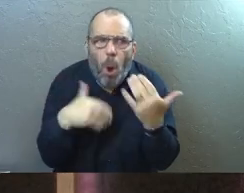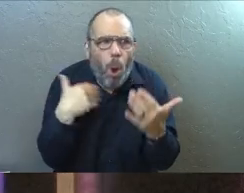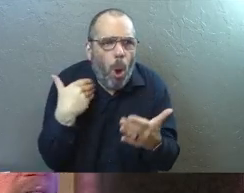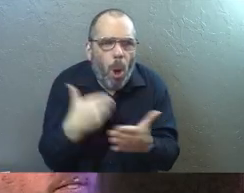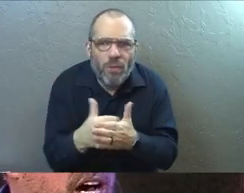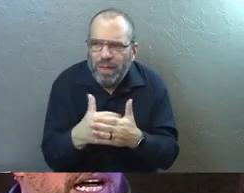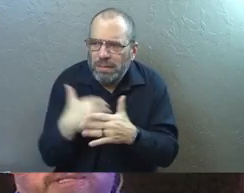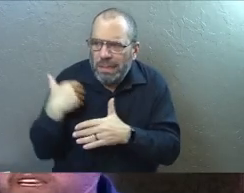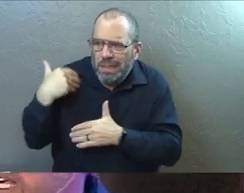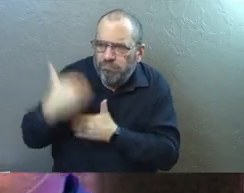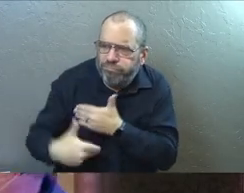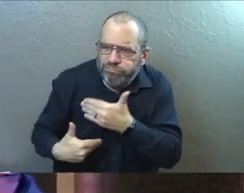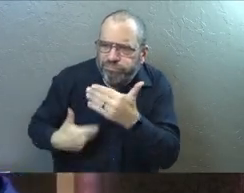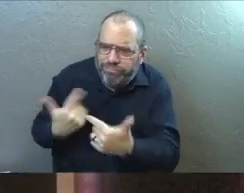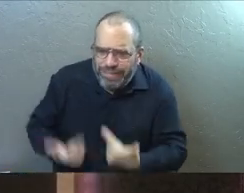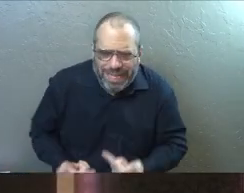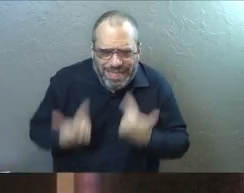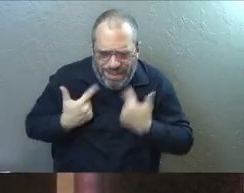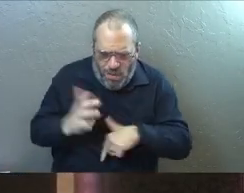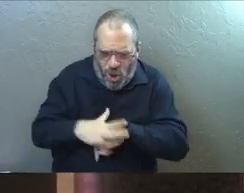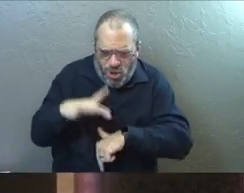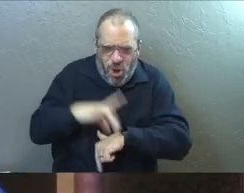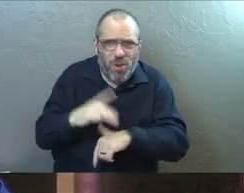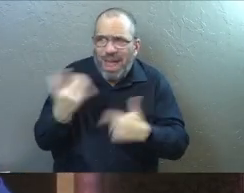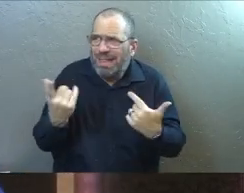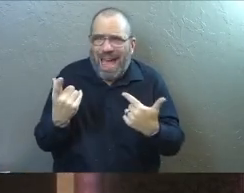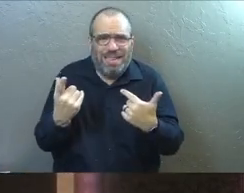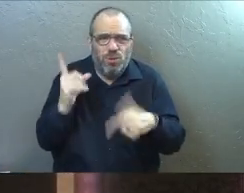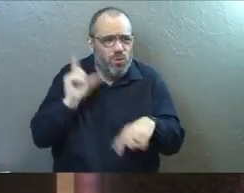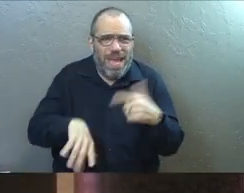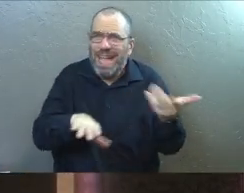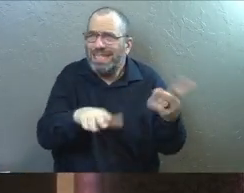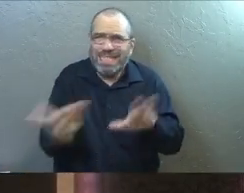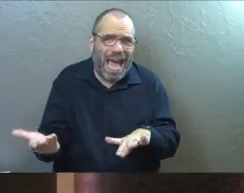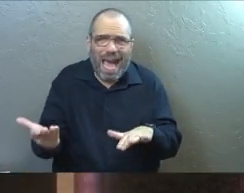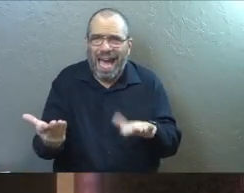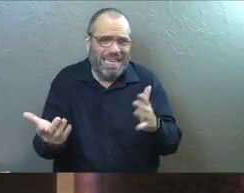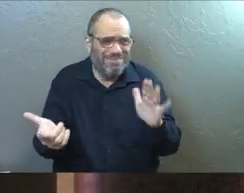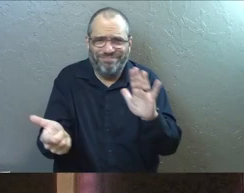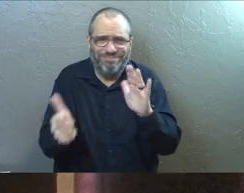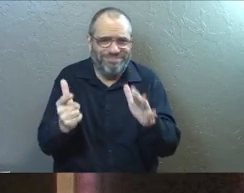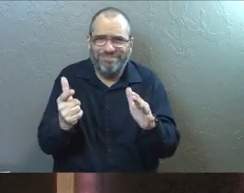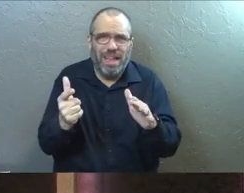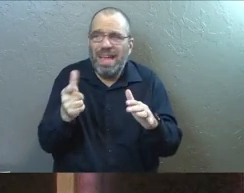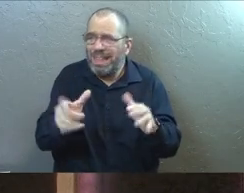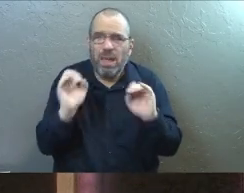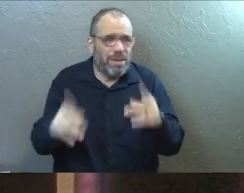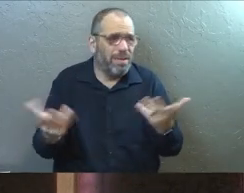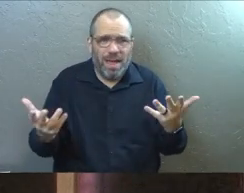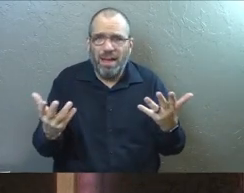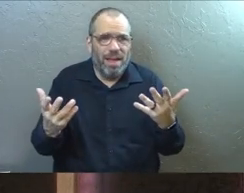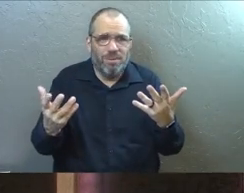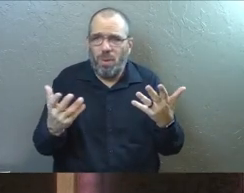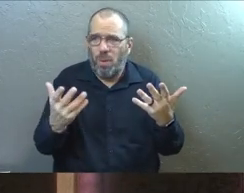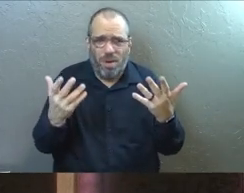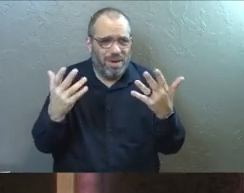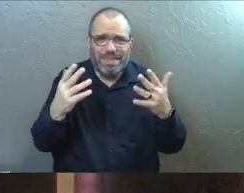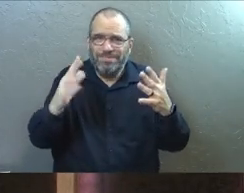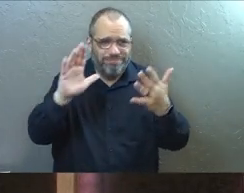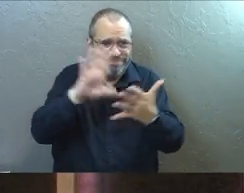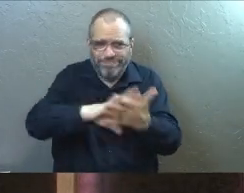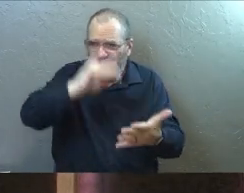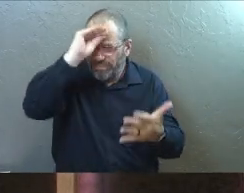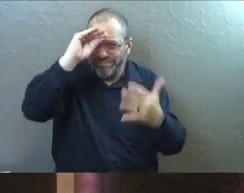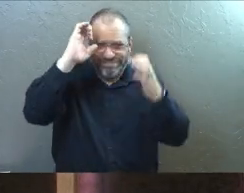and centuries and millennia of time to live on this earth as an immortal? Well, it's like they'd have the opportunity for endless